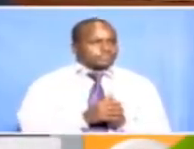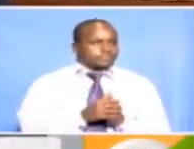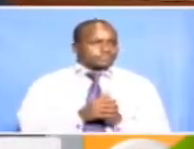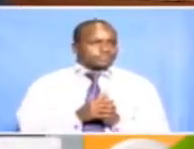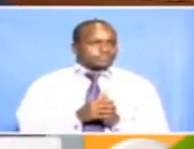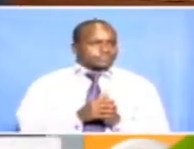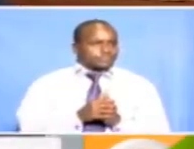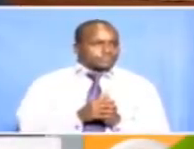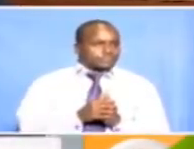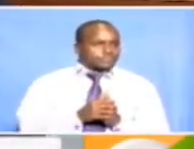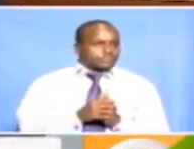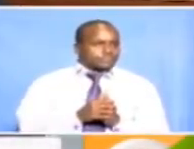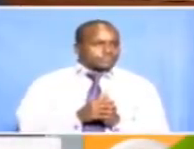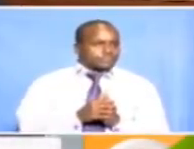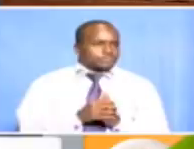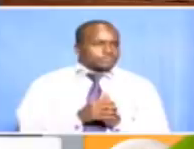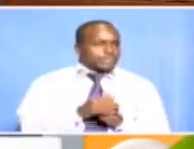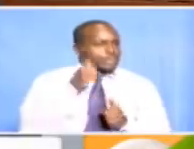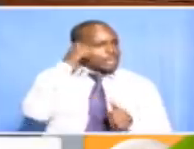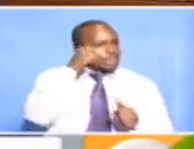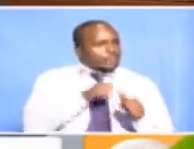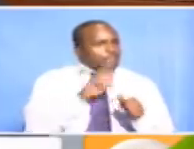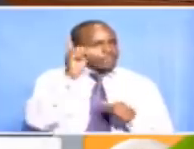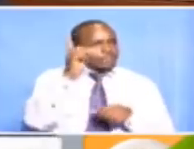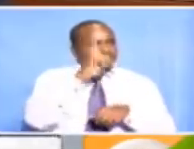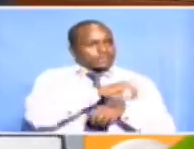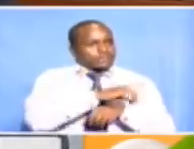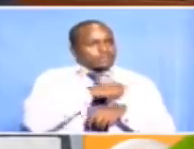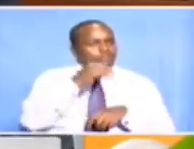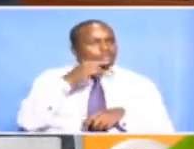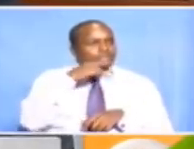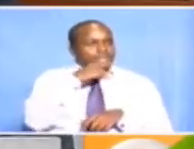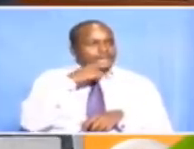One scenario I don't regret. I remember one day we were at Sagana State Lodge.